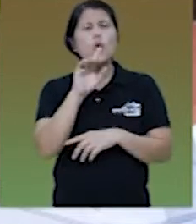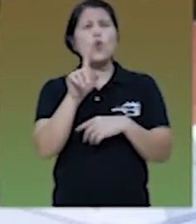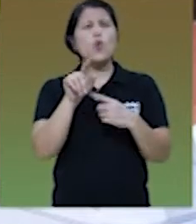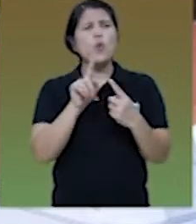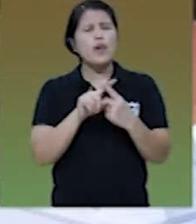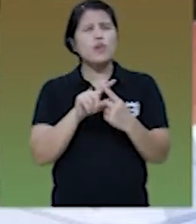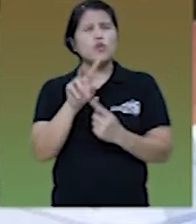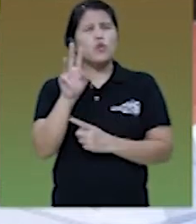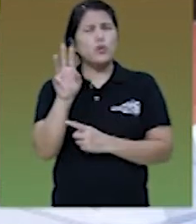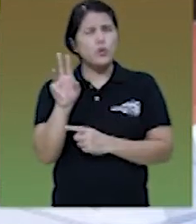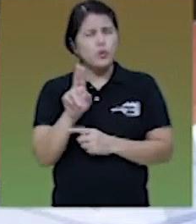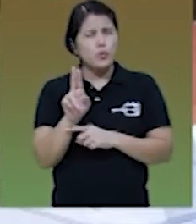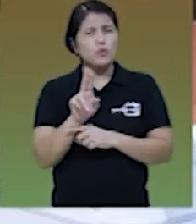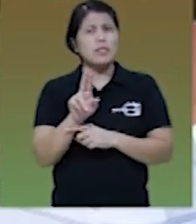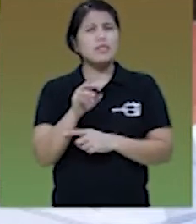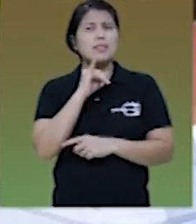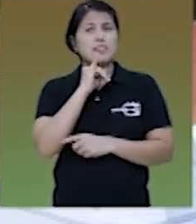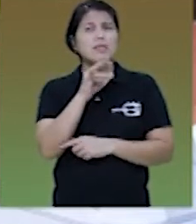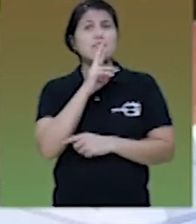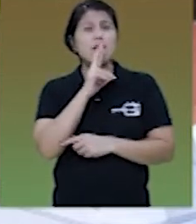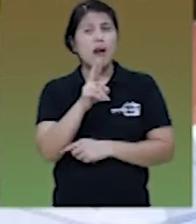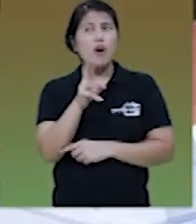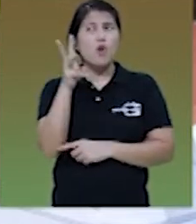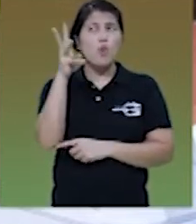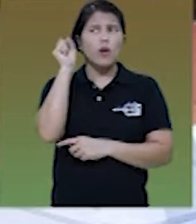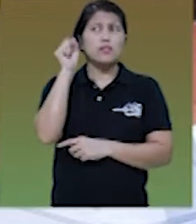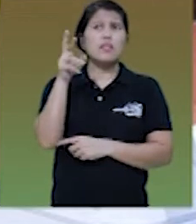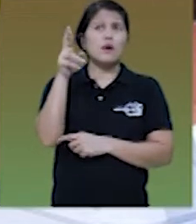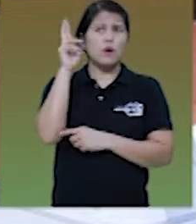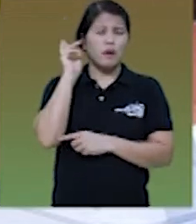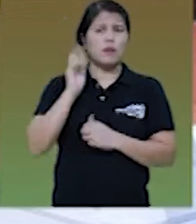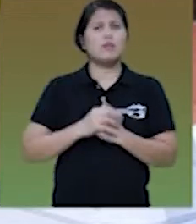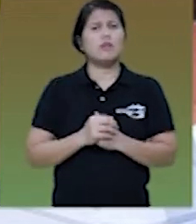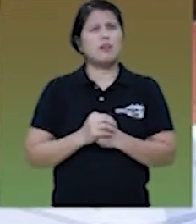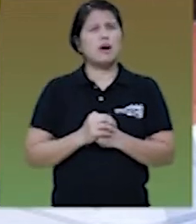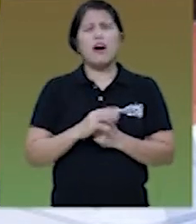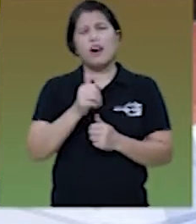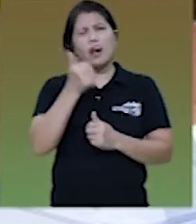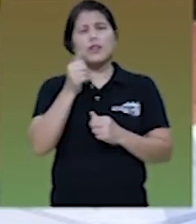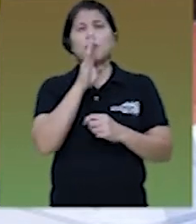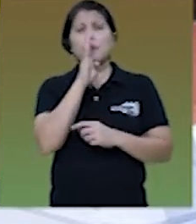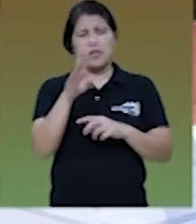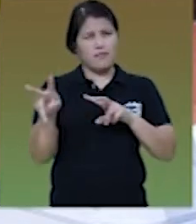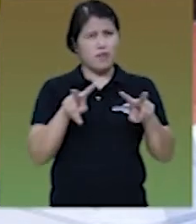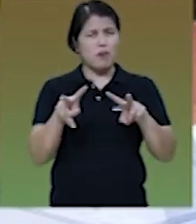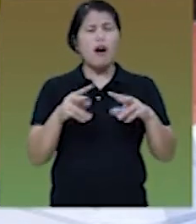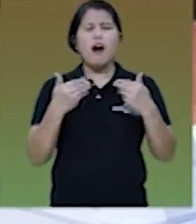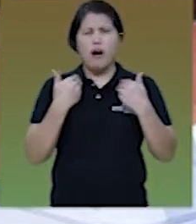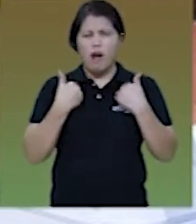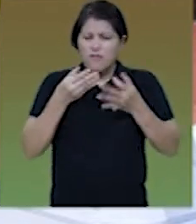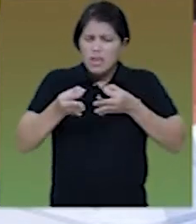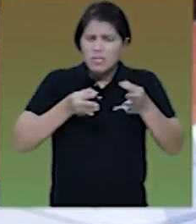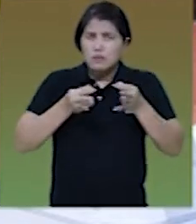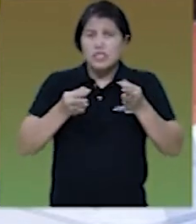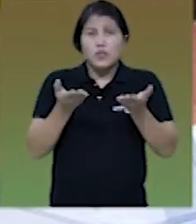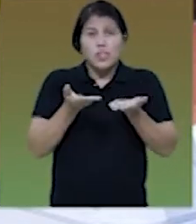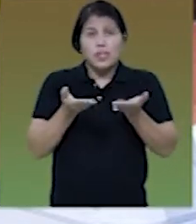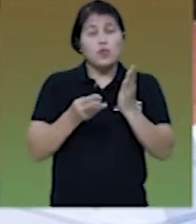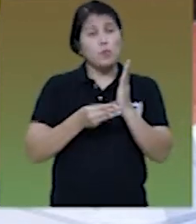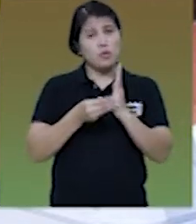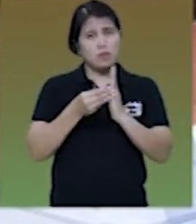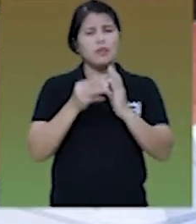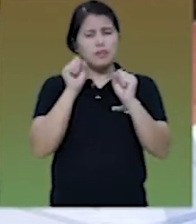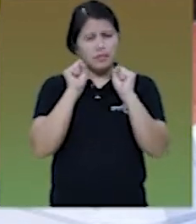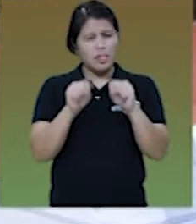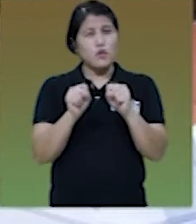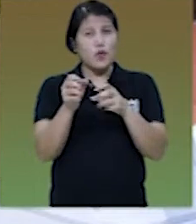use is, are, was, and the other be verbs? There is an explanation here in my module,